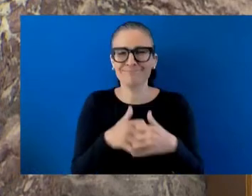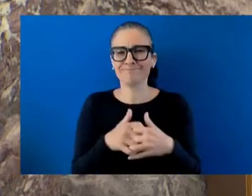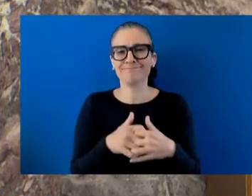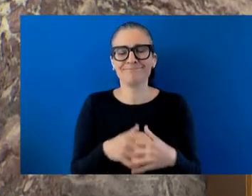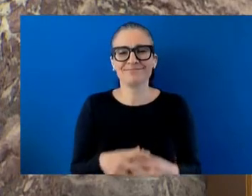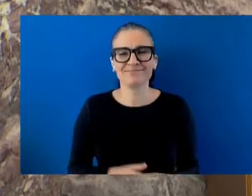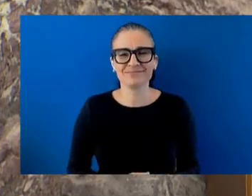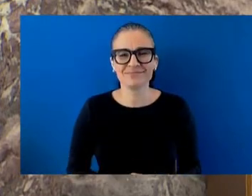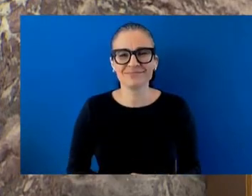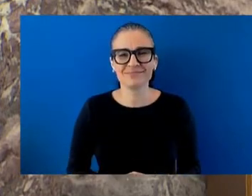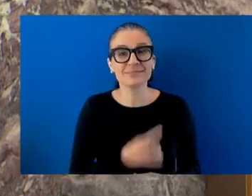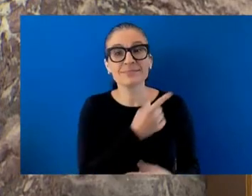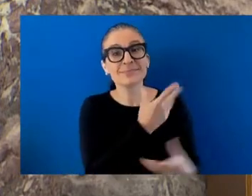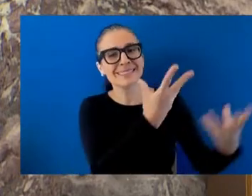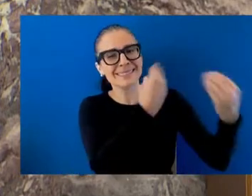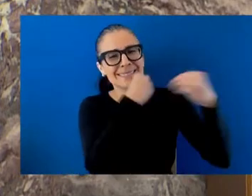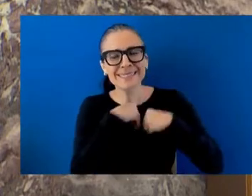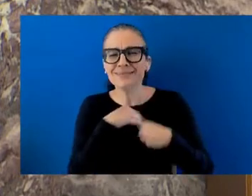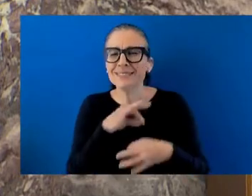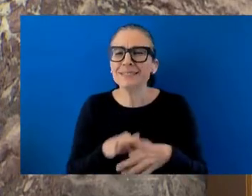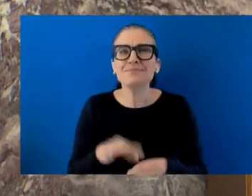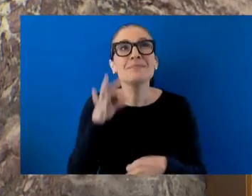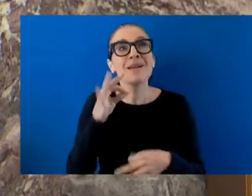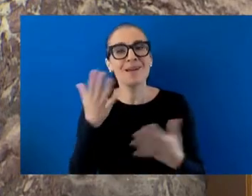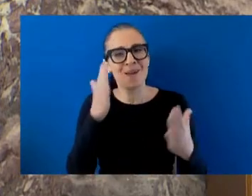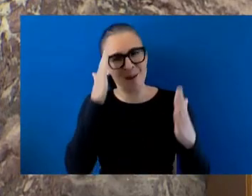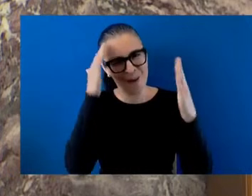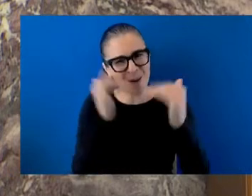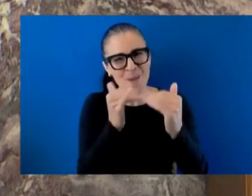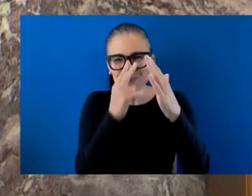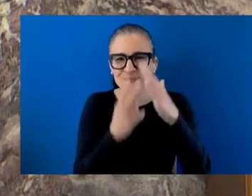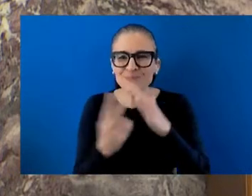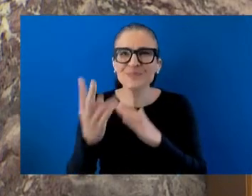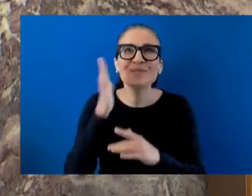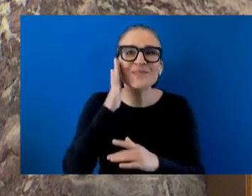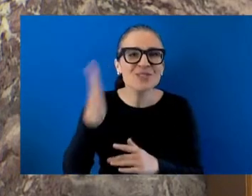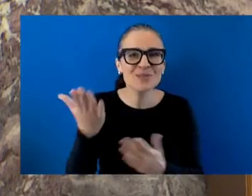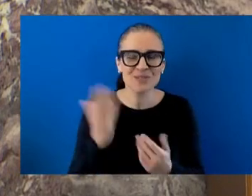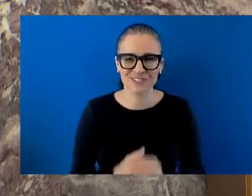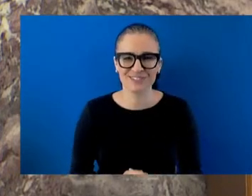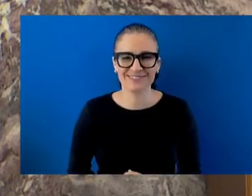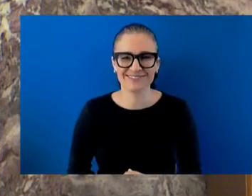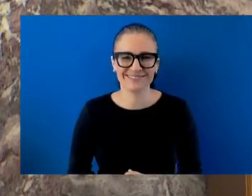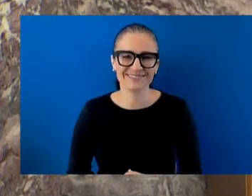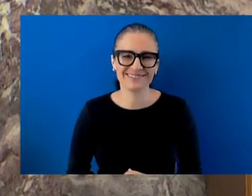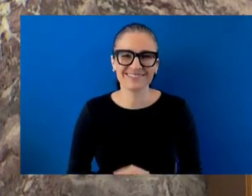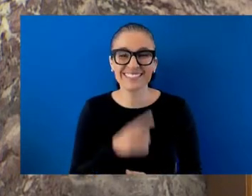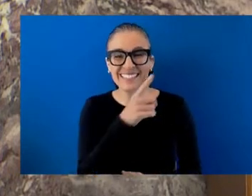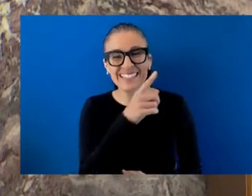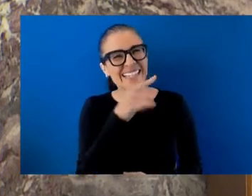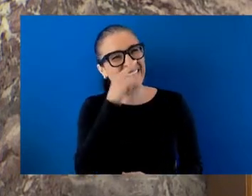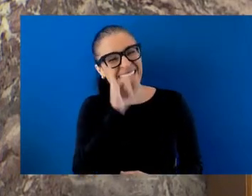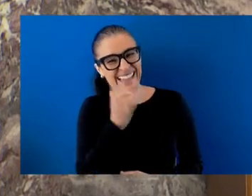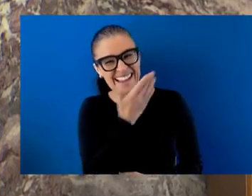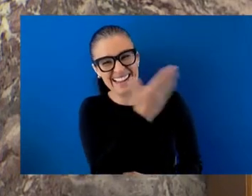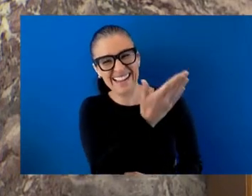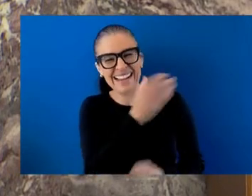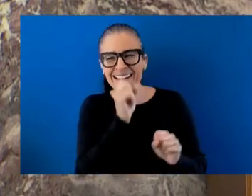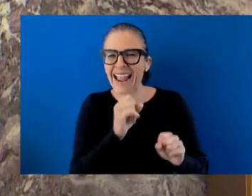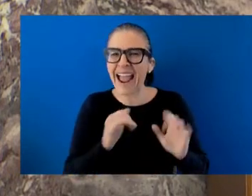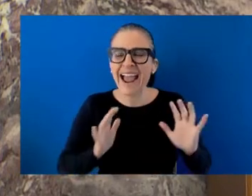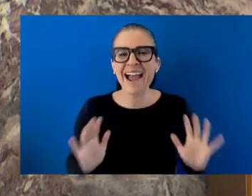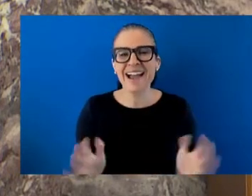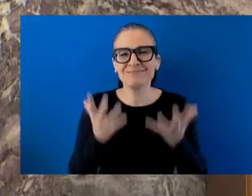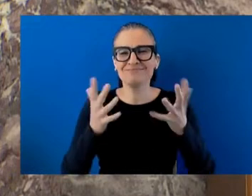next generation. He's always been the source of inspiration for me, reminding me of the importance of our work here in the chamber to foster an environment